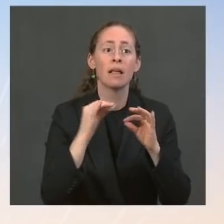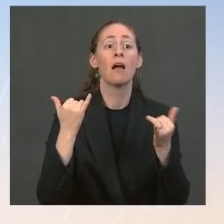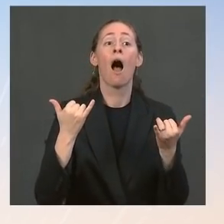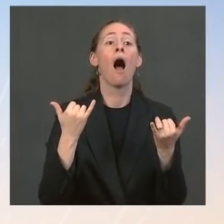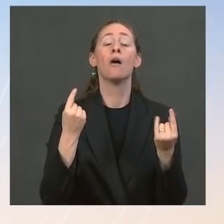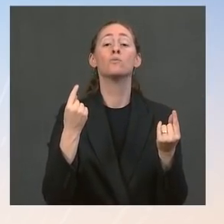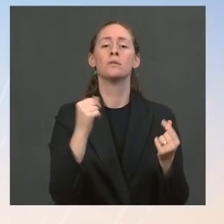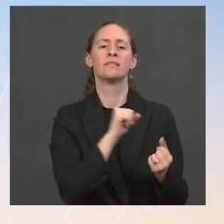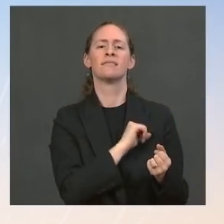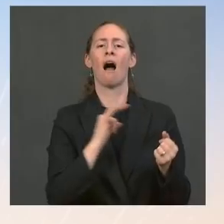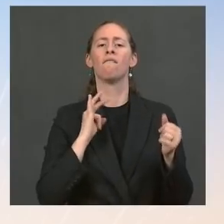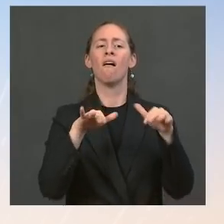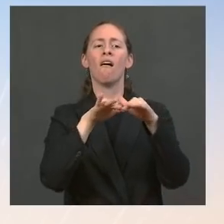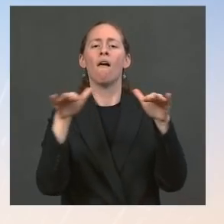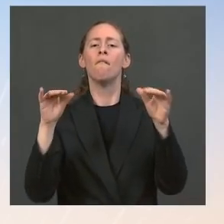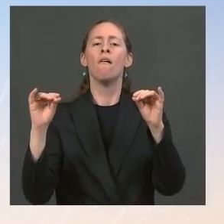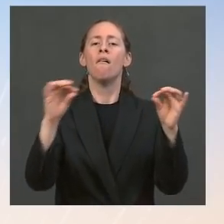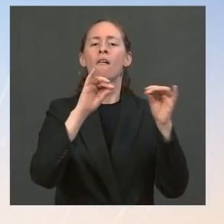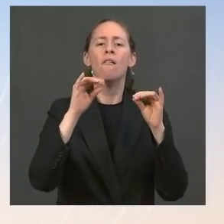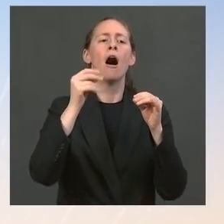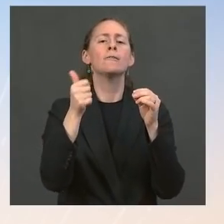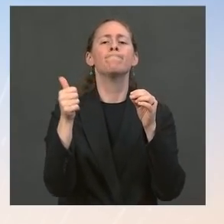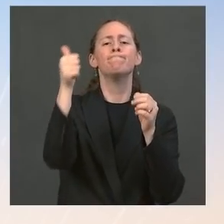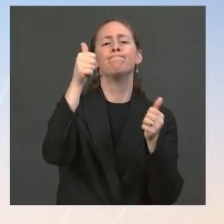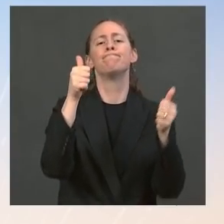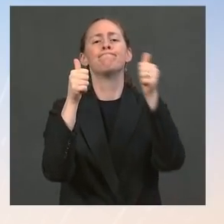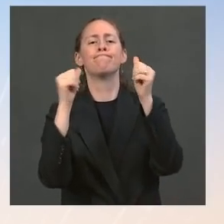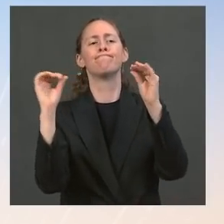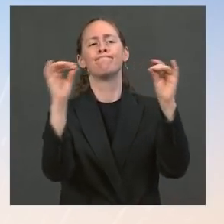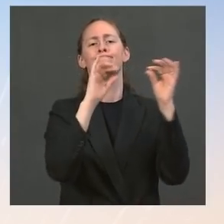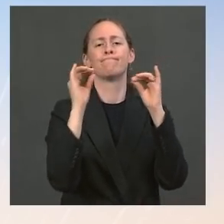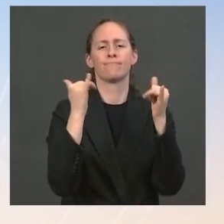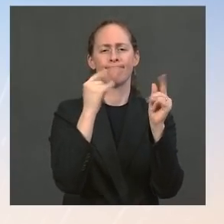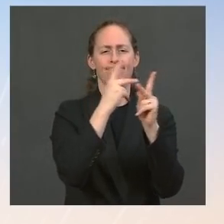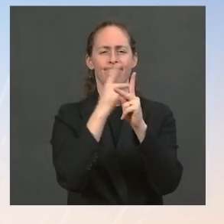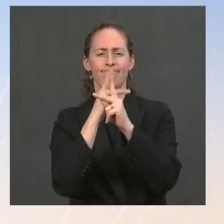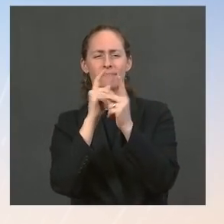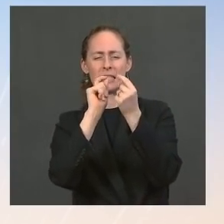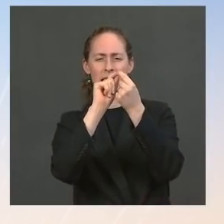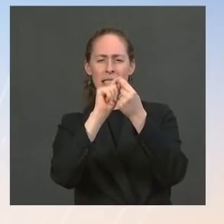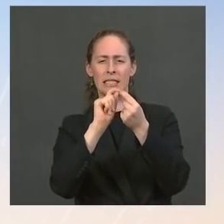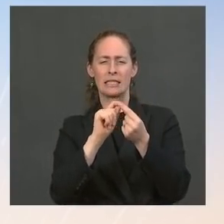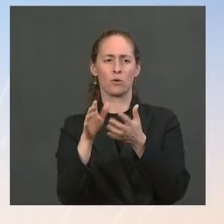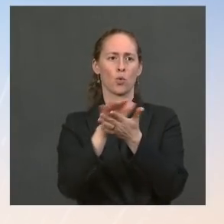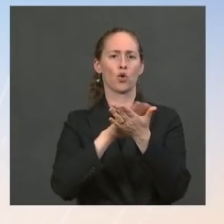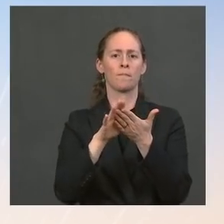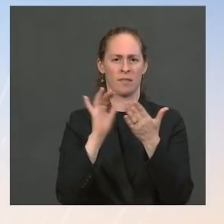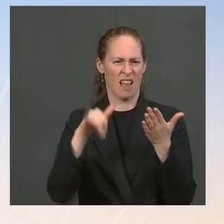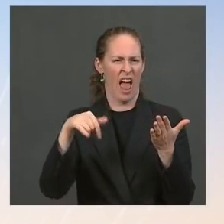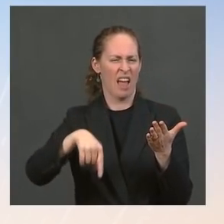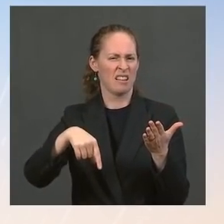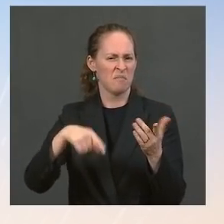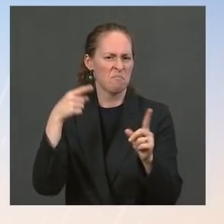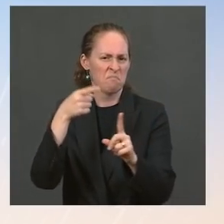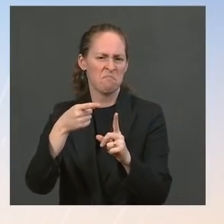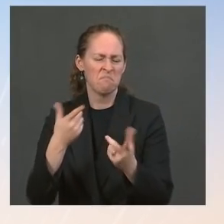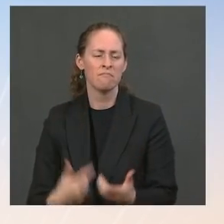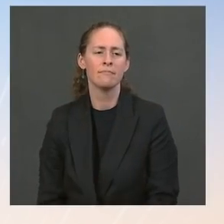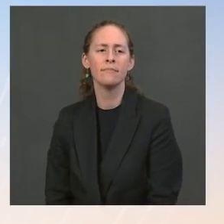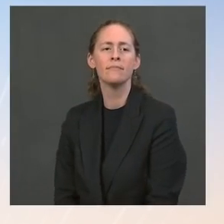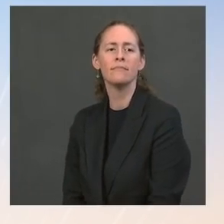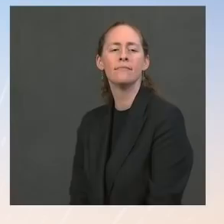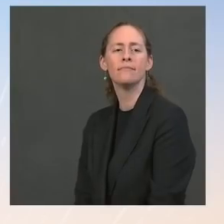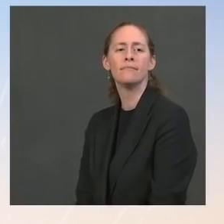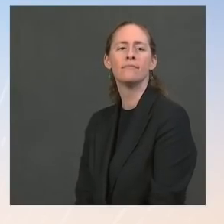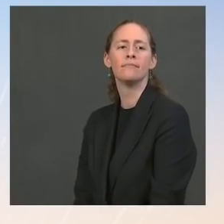level, a senior staff level, to get through these intricate details, and that's where the focus is in this moment. Go ahead, Kelly. Since we haven't seen the president much